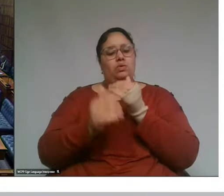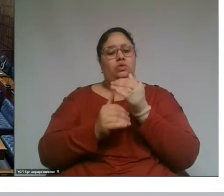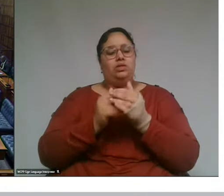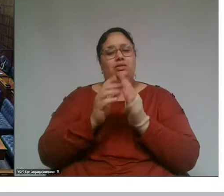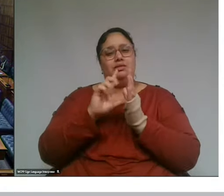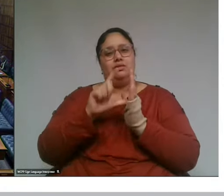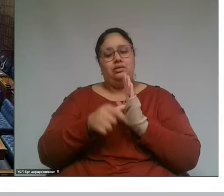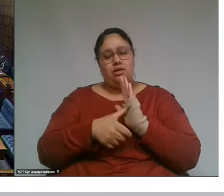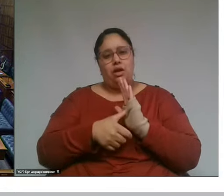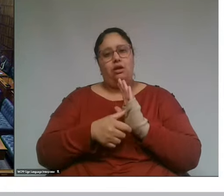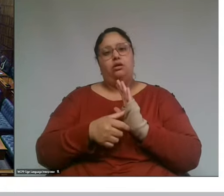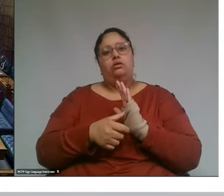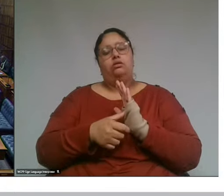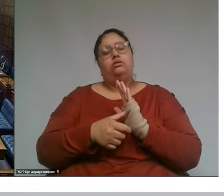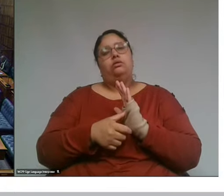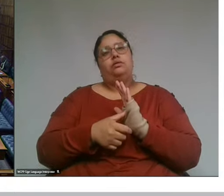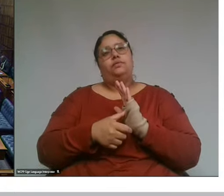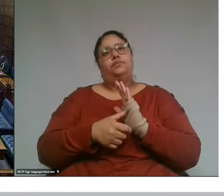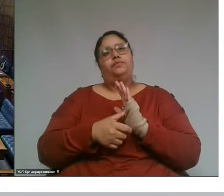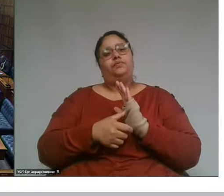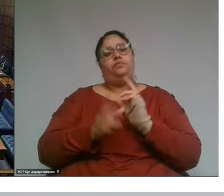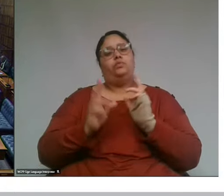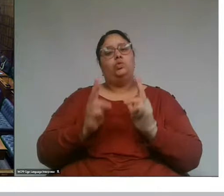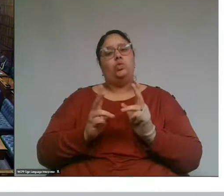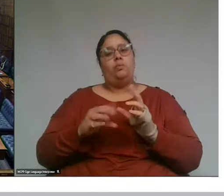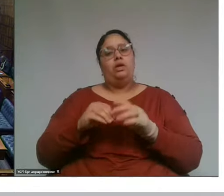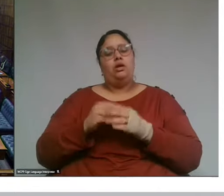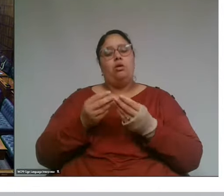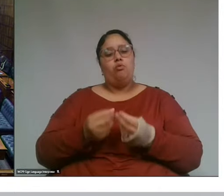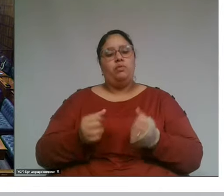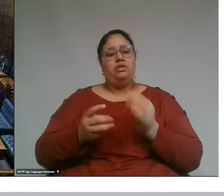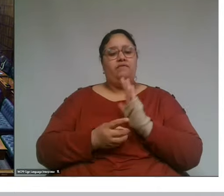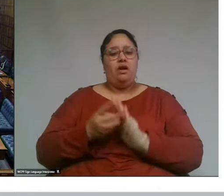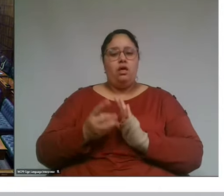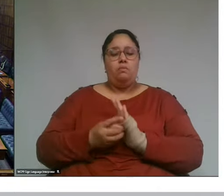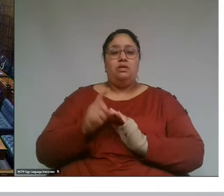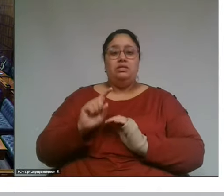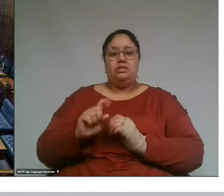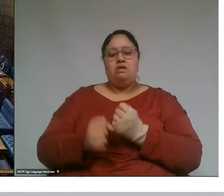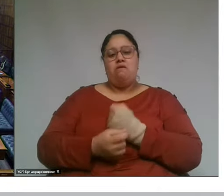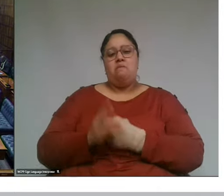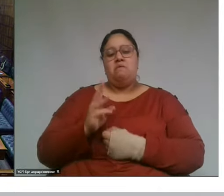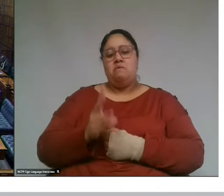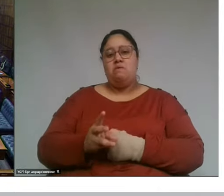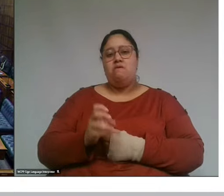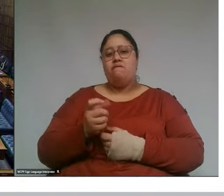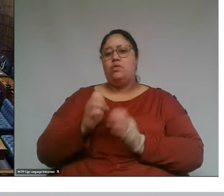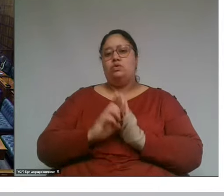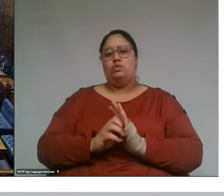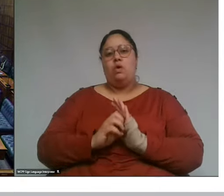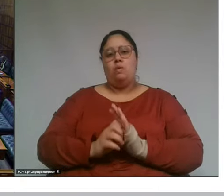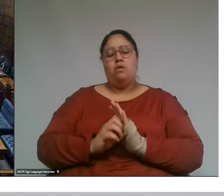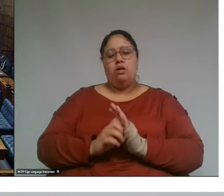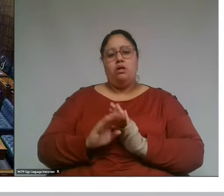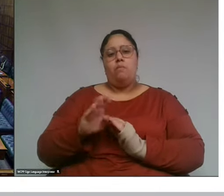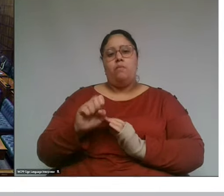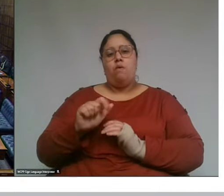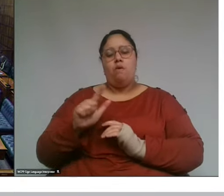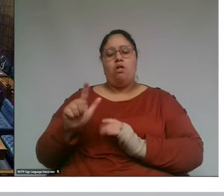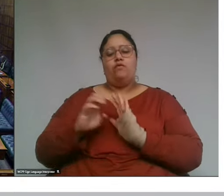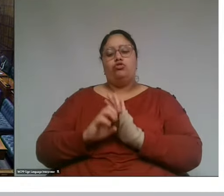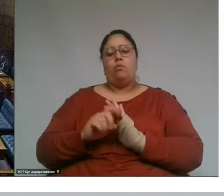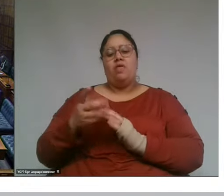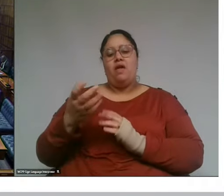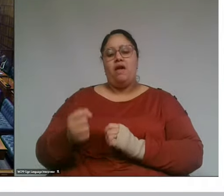design um typically in a property development and this would happen if you let's take braw for example and they've got a